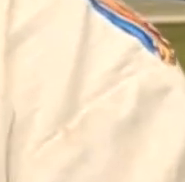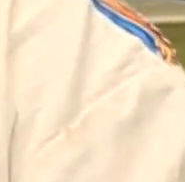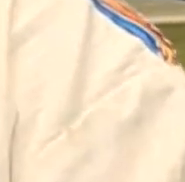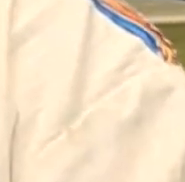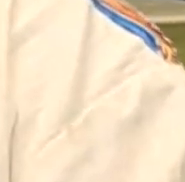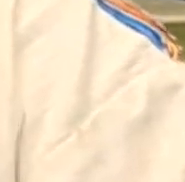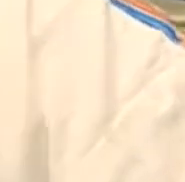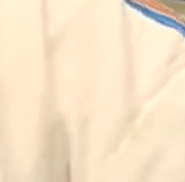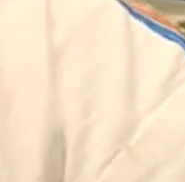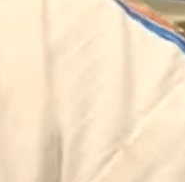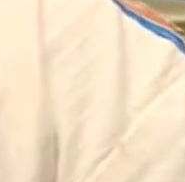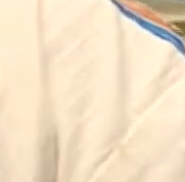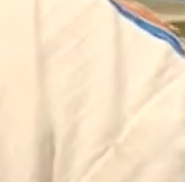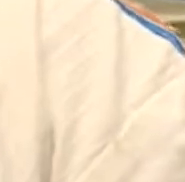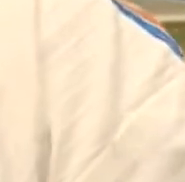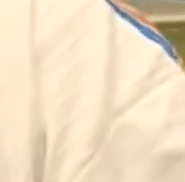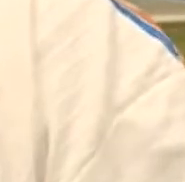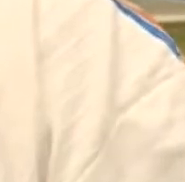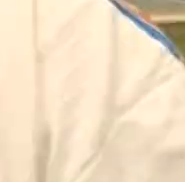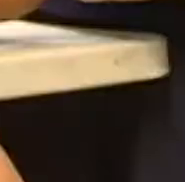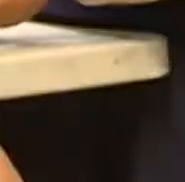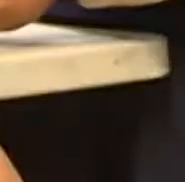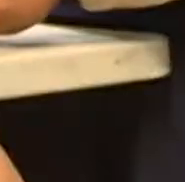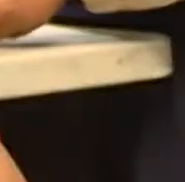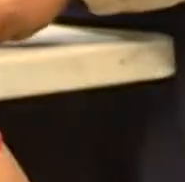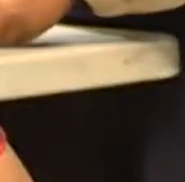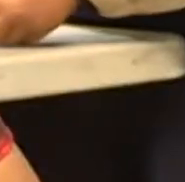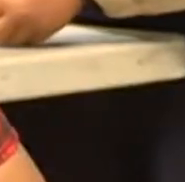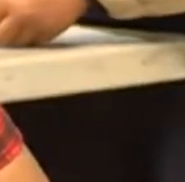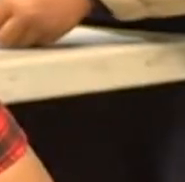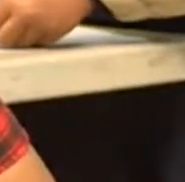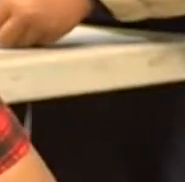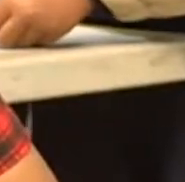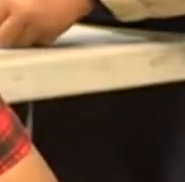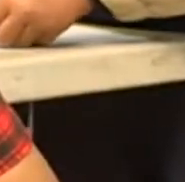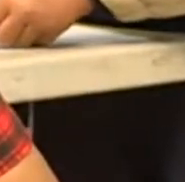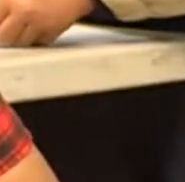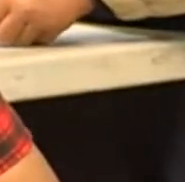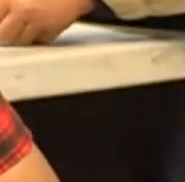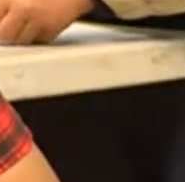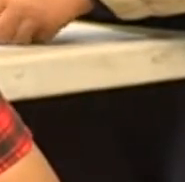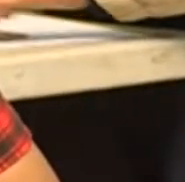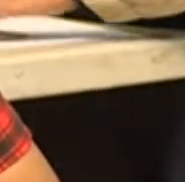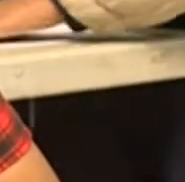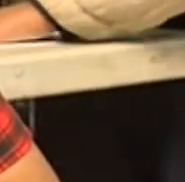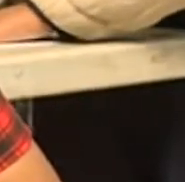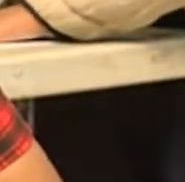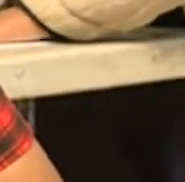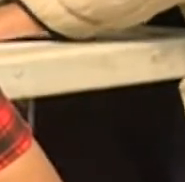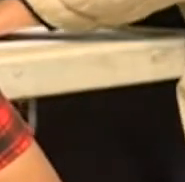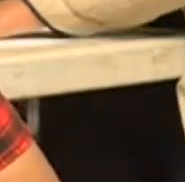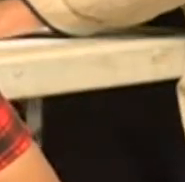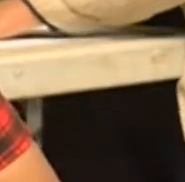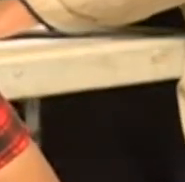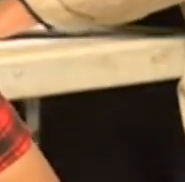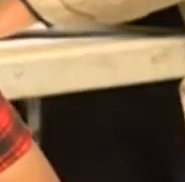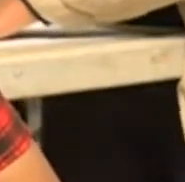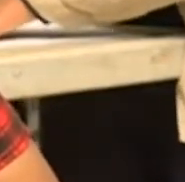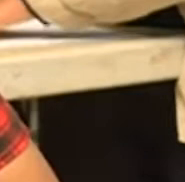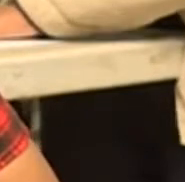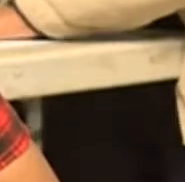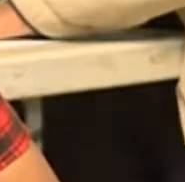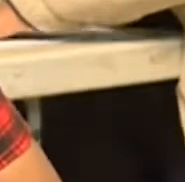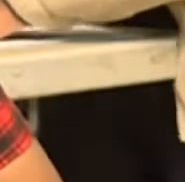doesn't help, because I'll do it half-heartedly. Art is a very, very, very good